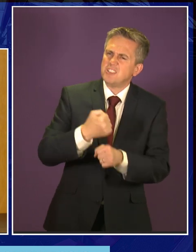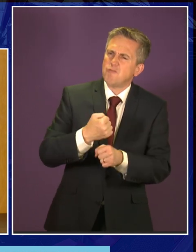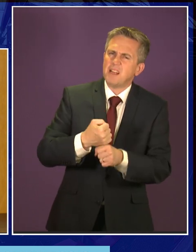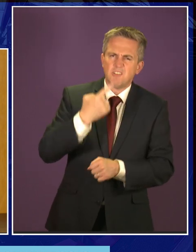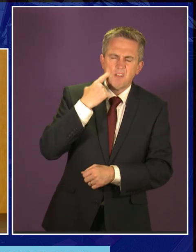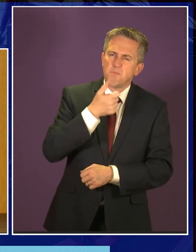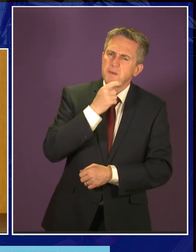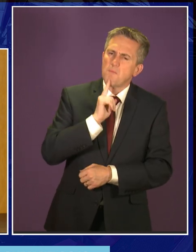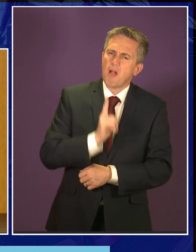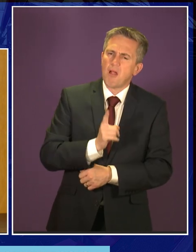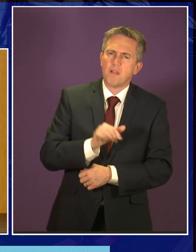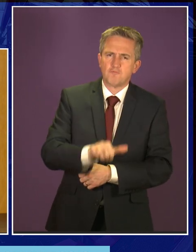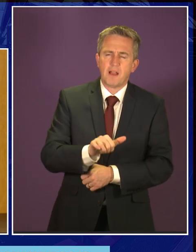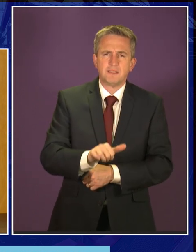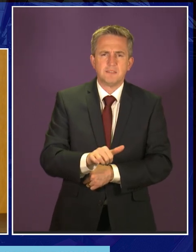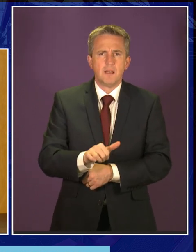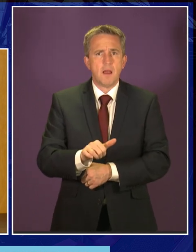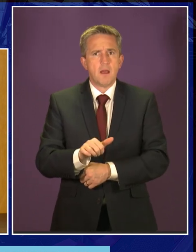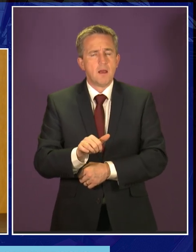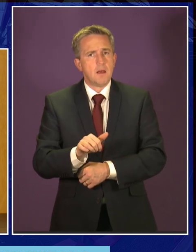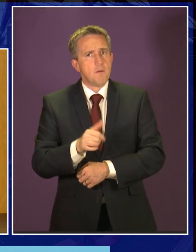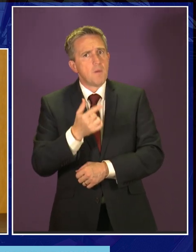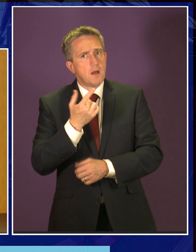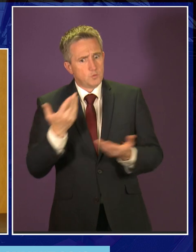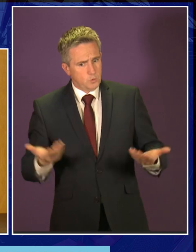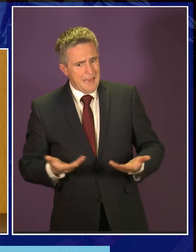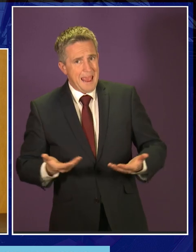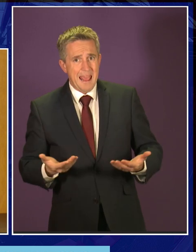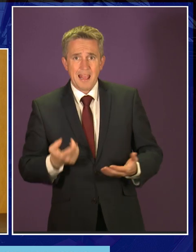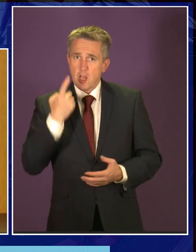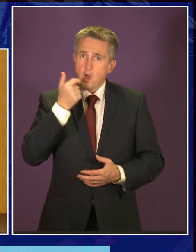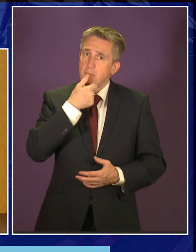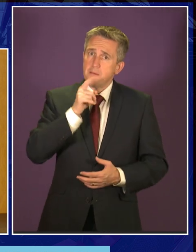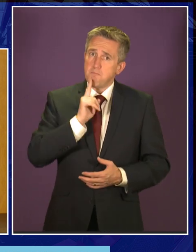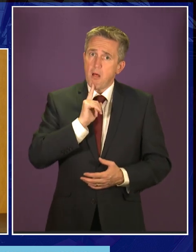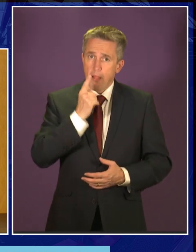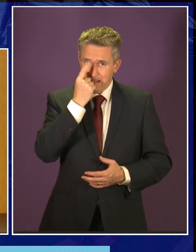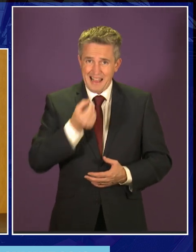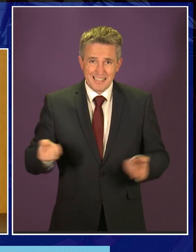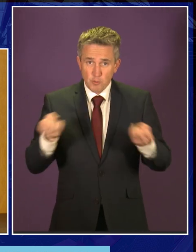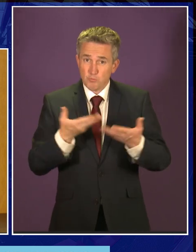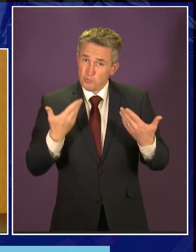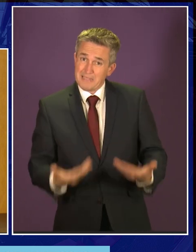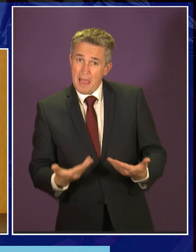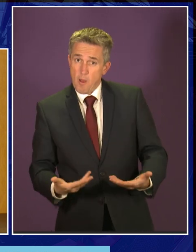country. But are we overlooking the contribution that young people can make today? We are the now. Young people